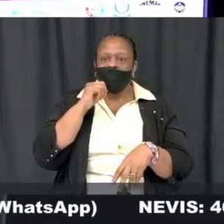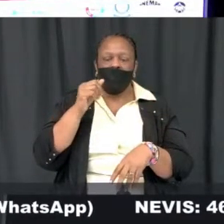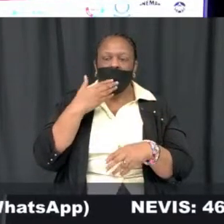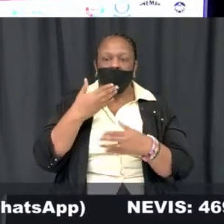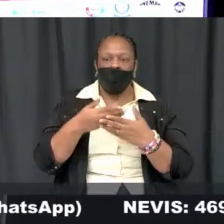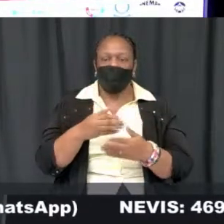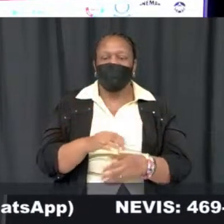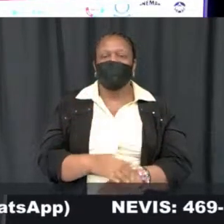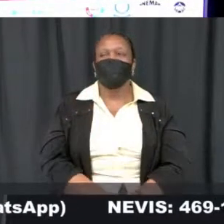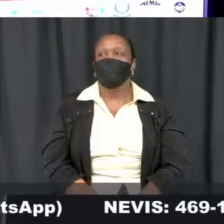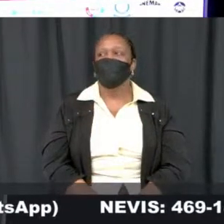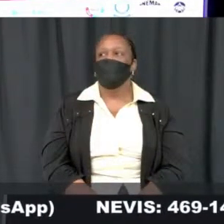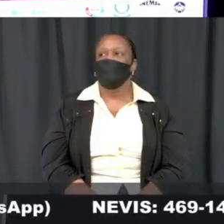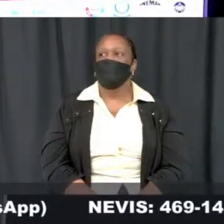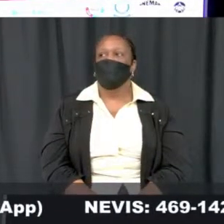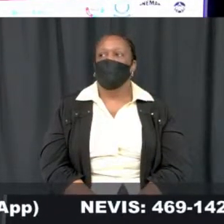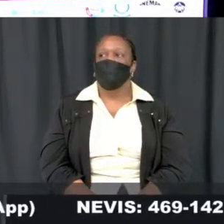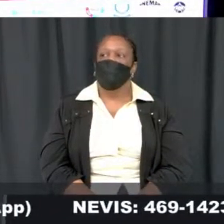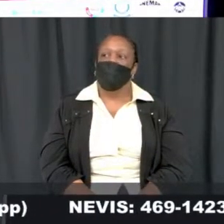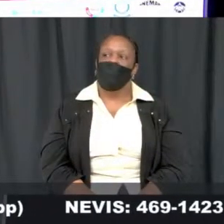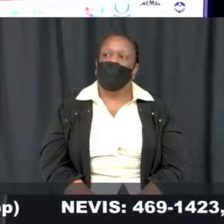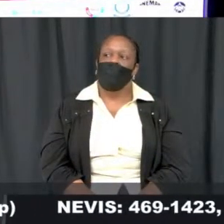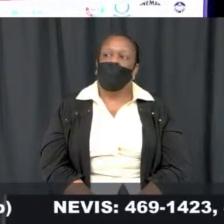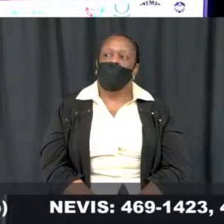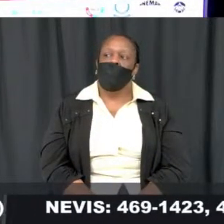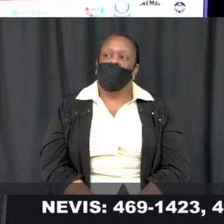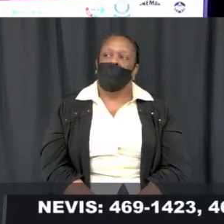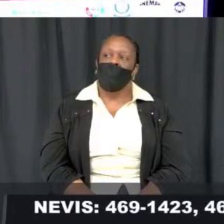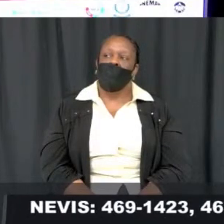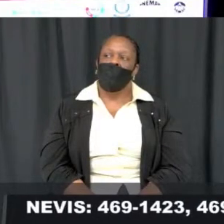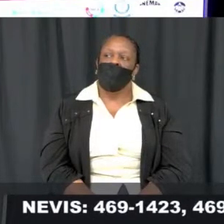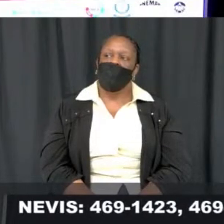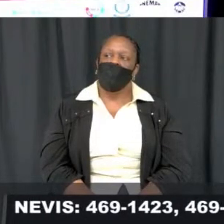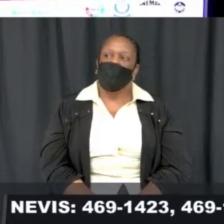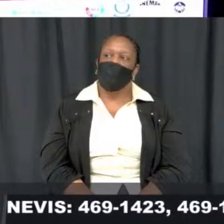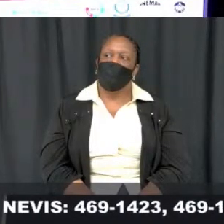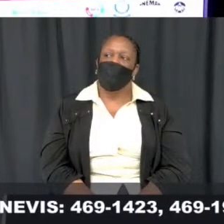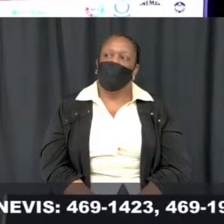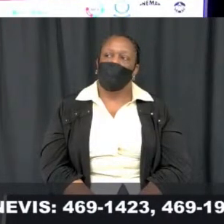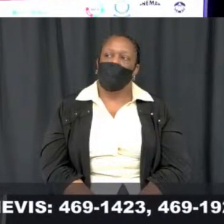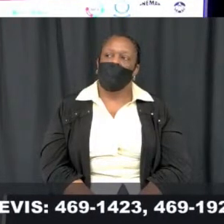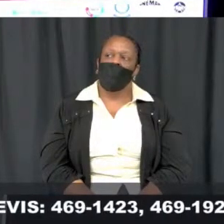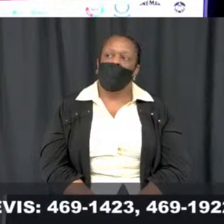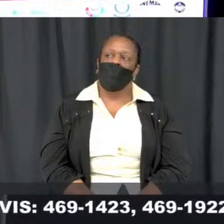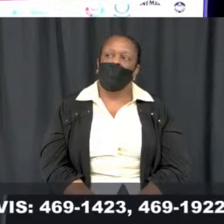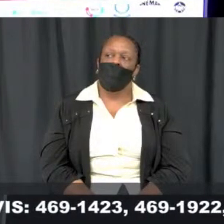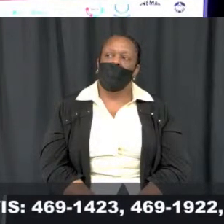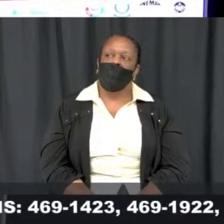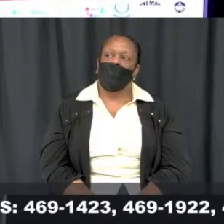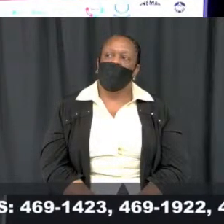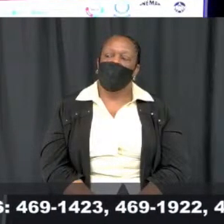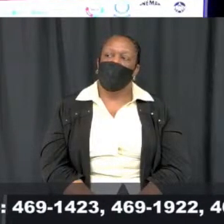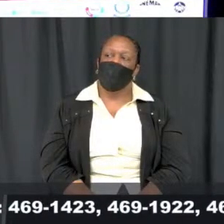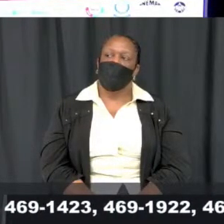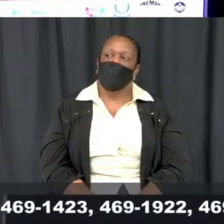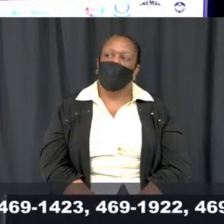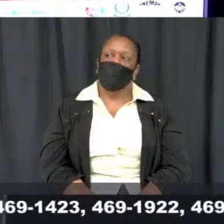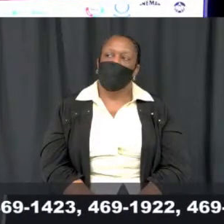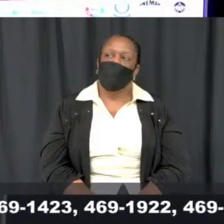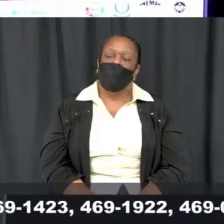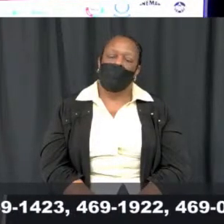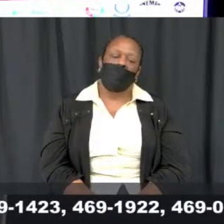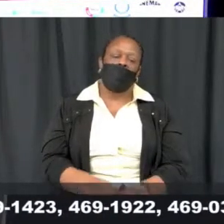at this briefing. The regulations that have been